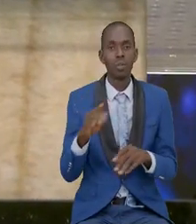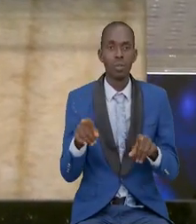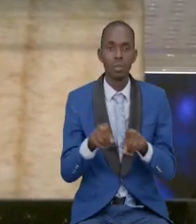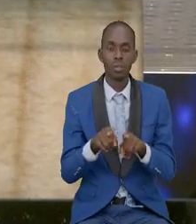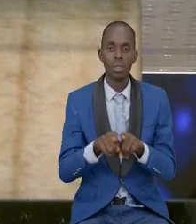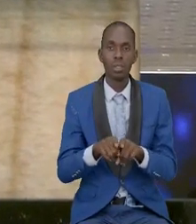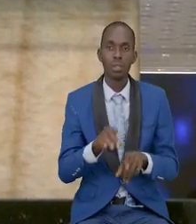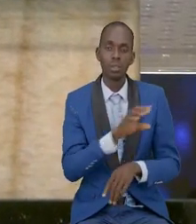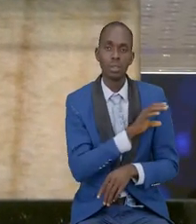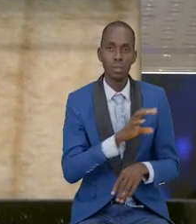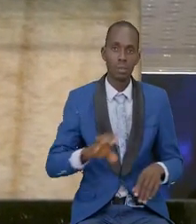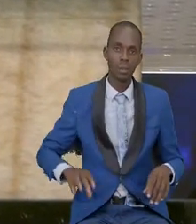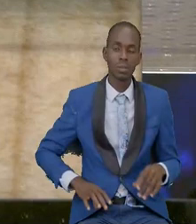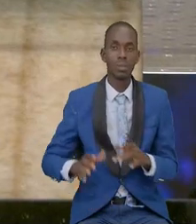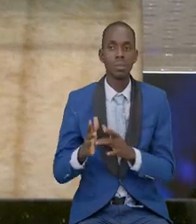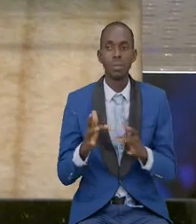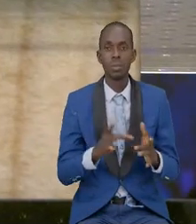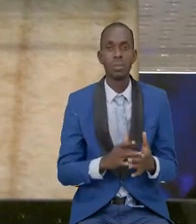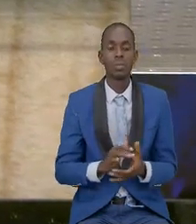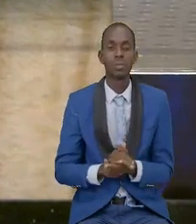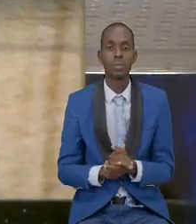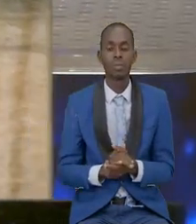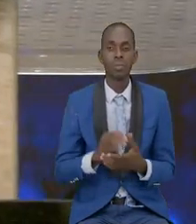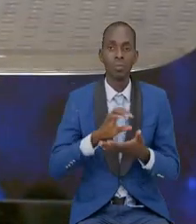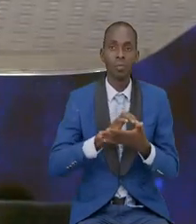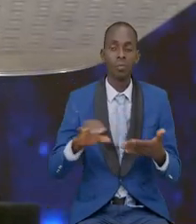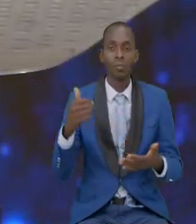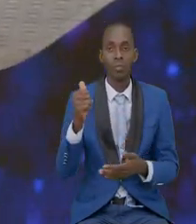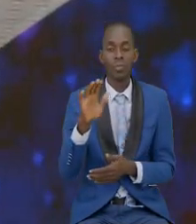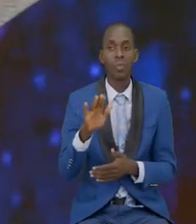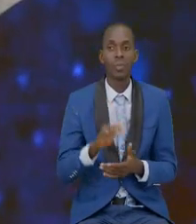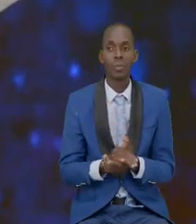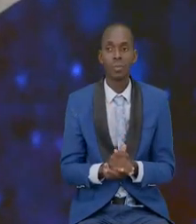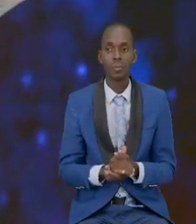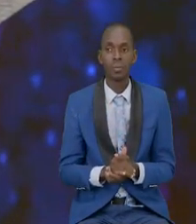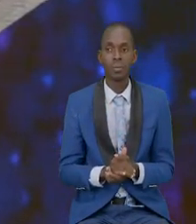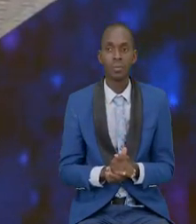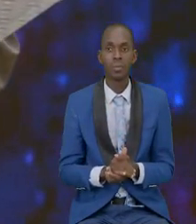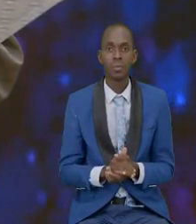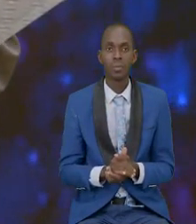even as Christ Jesus. Verse 15,